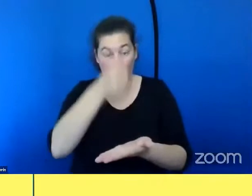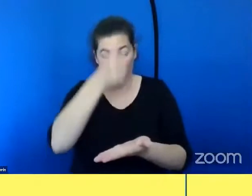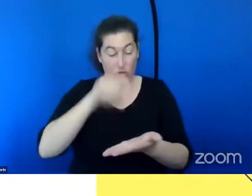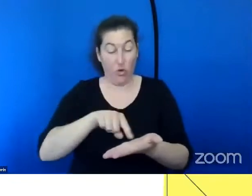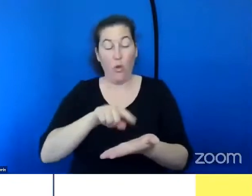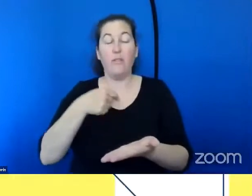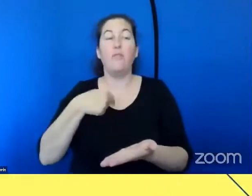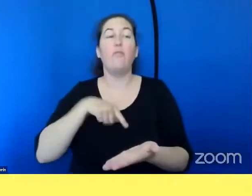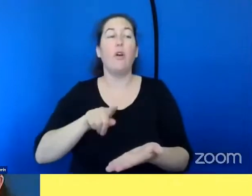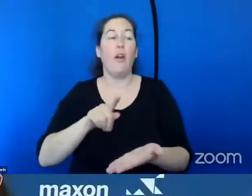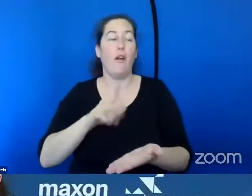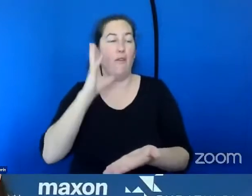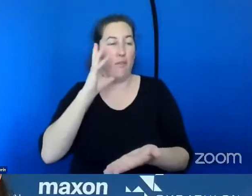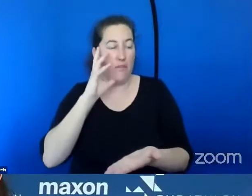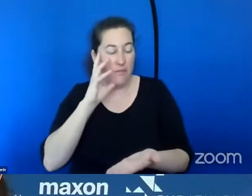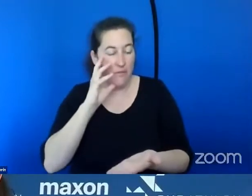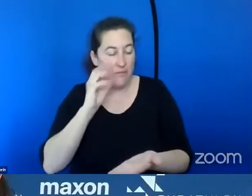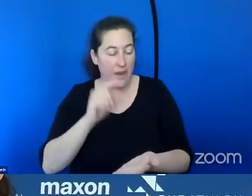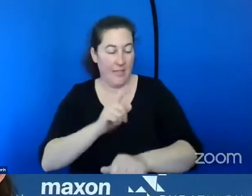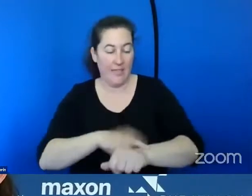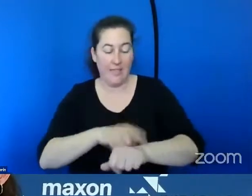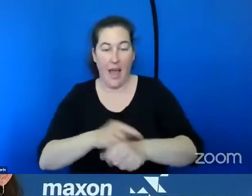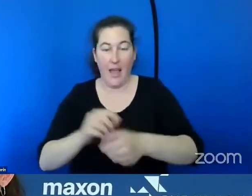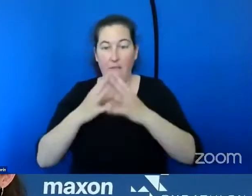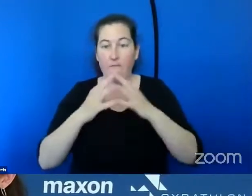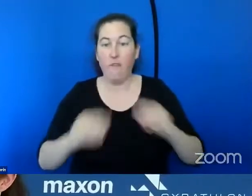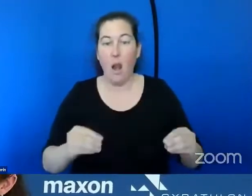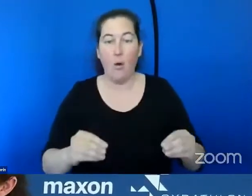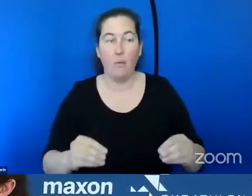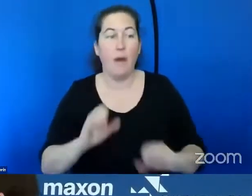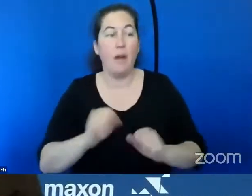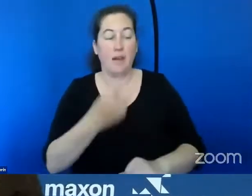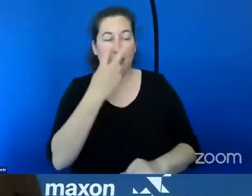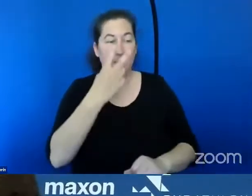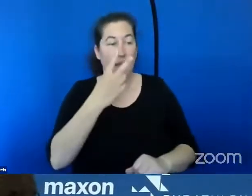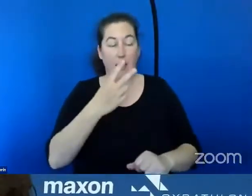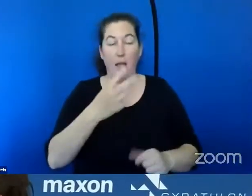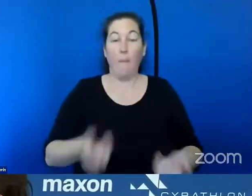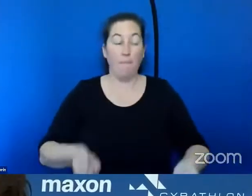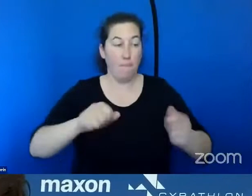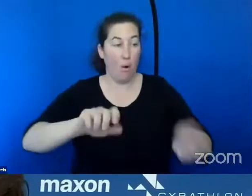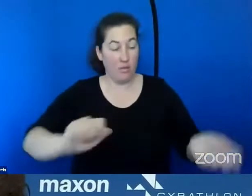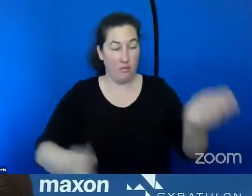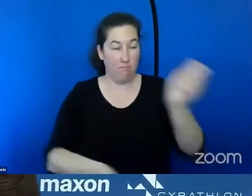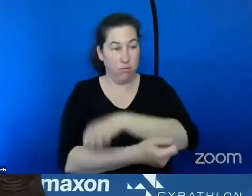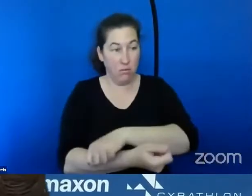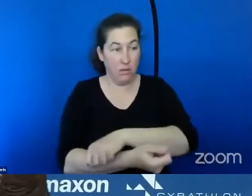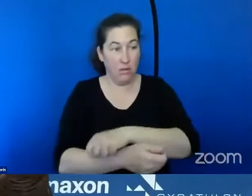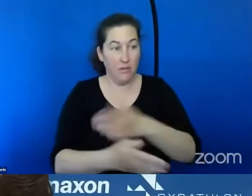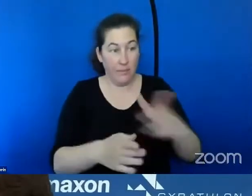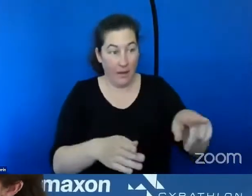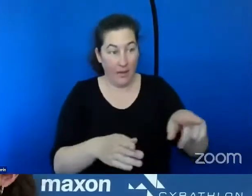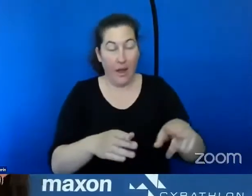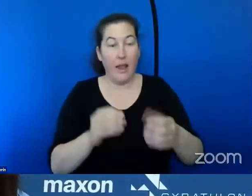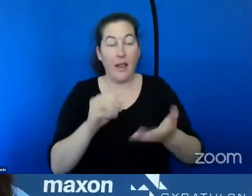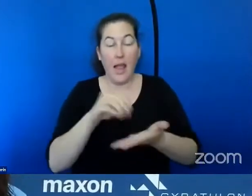arbitrary position, and this is something we added to the competition. So you don't know how to grasp